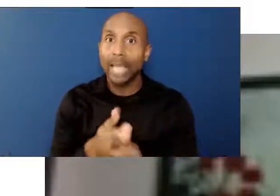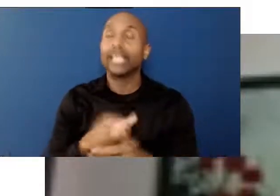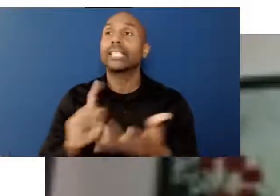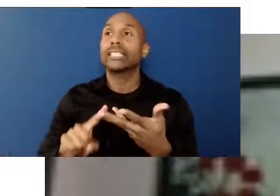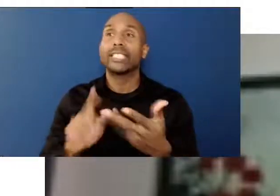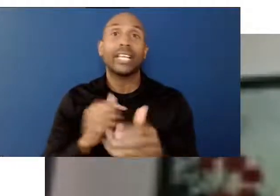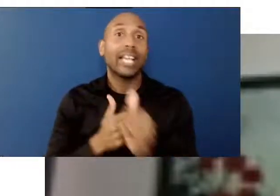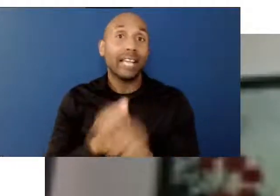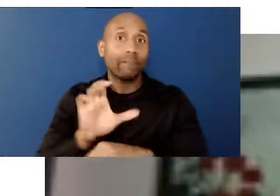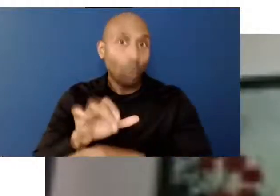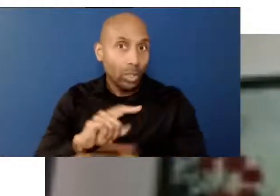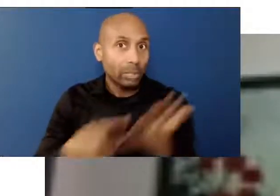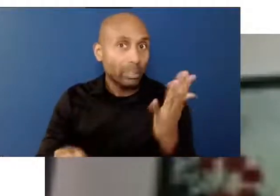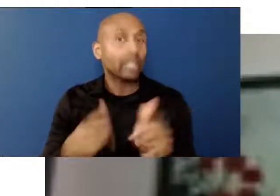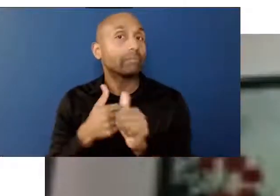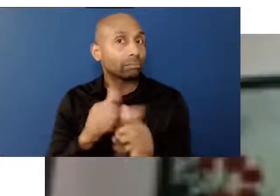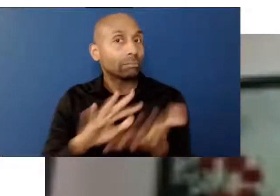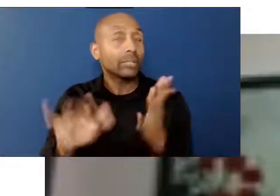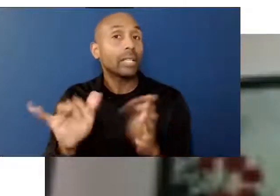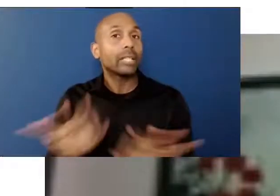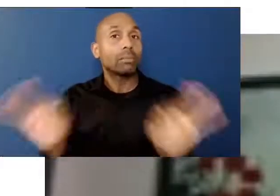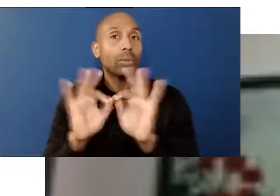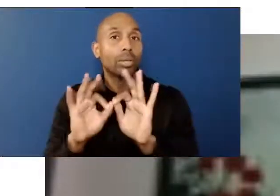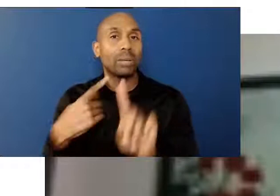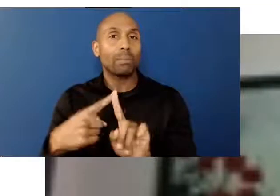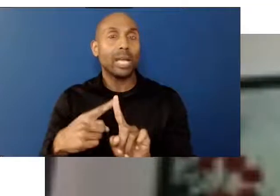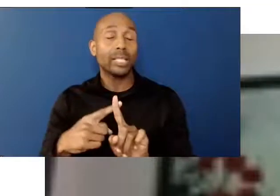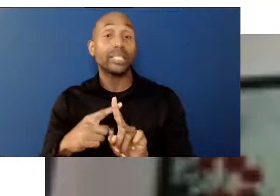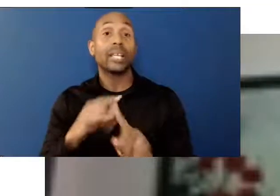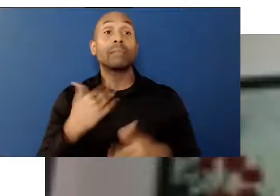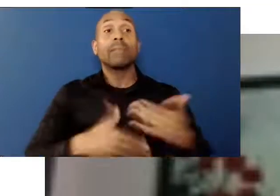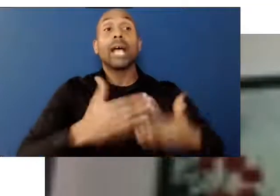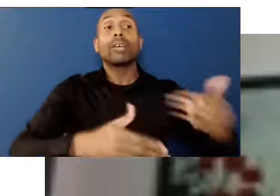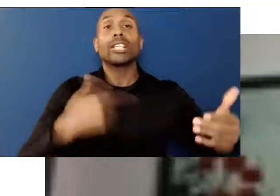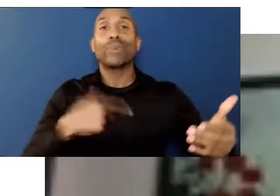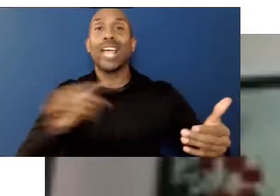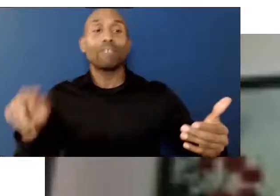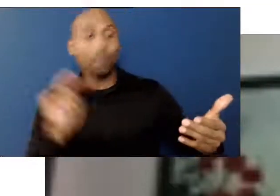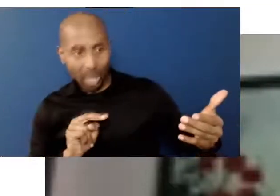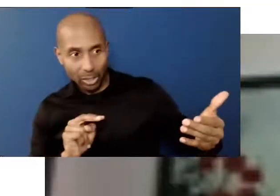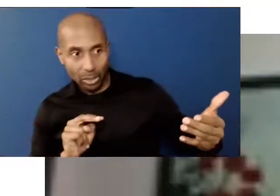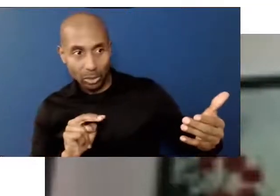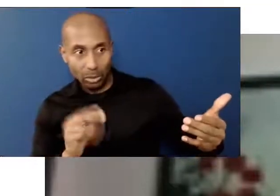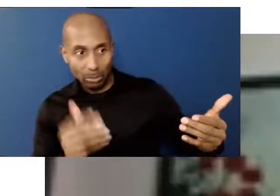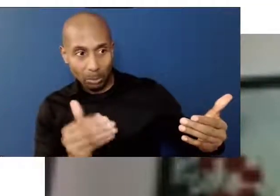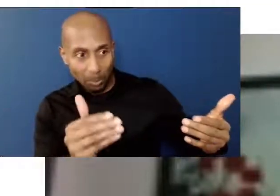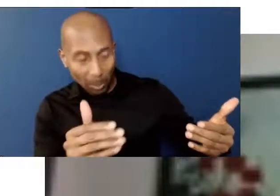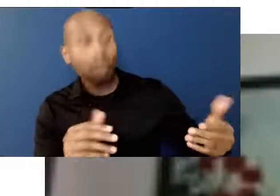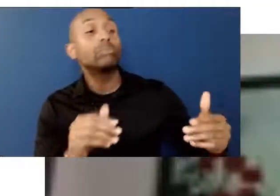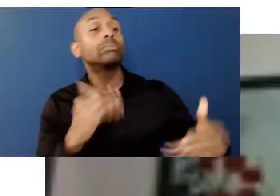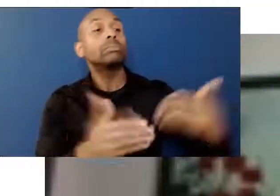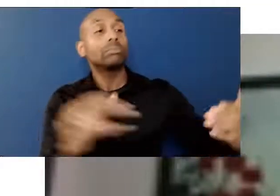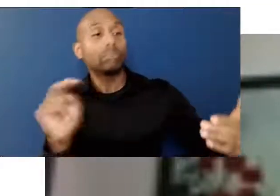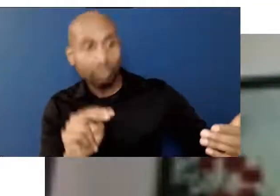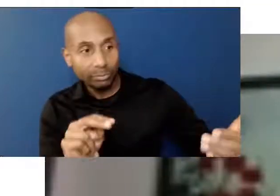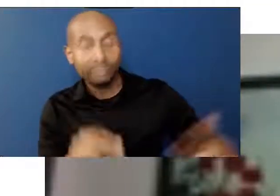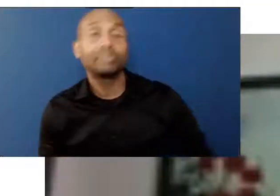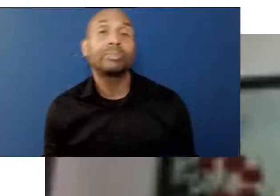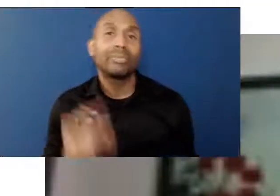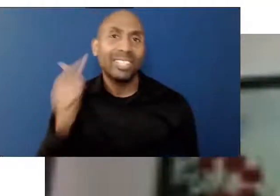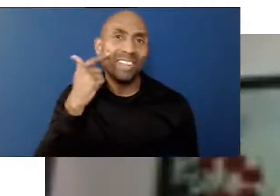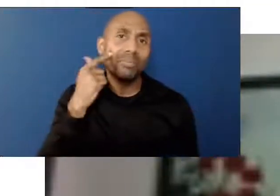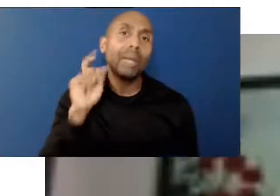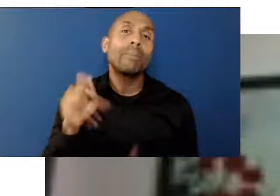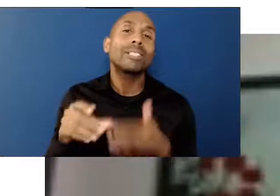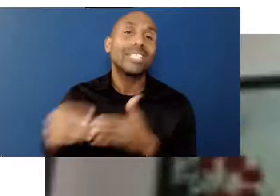monitor our progress, and Government by Nova Scotia is a priority within that strategy as well, because we need to lead by example. And